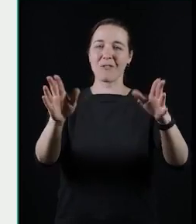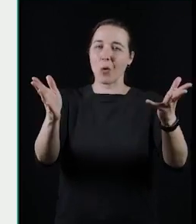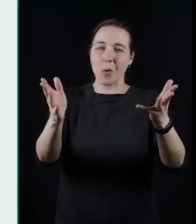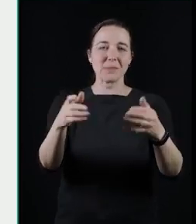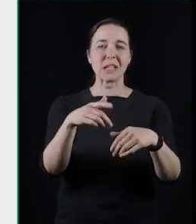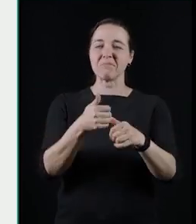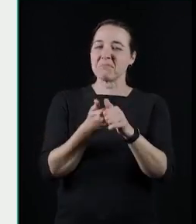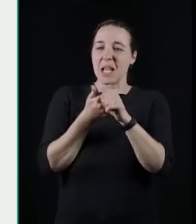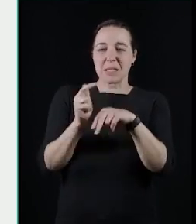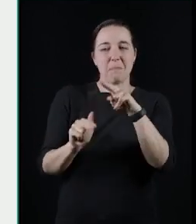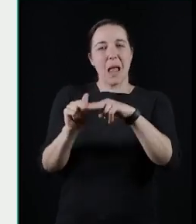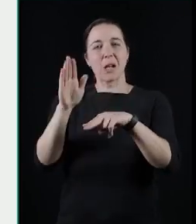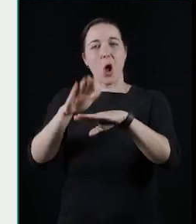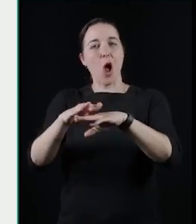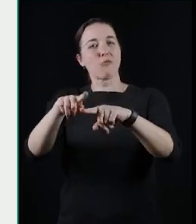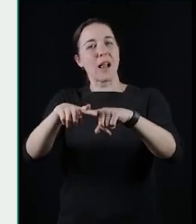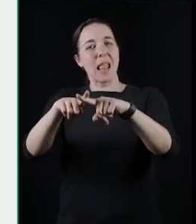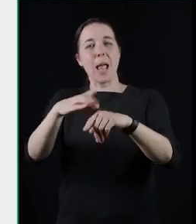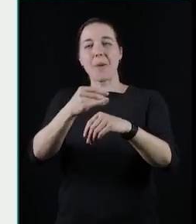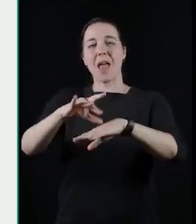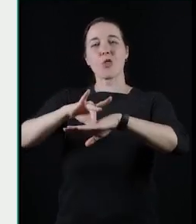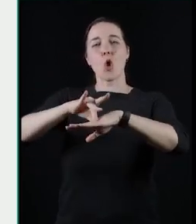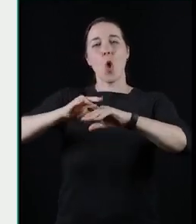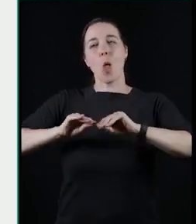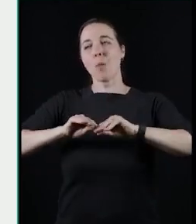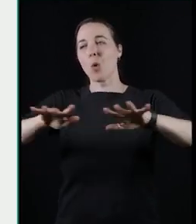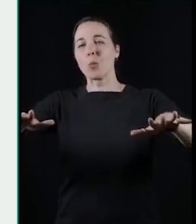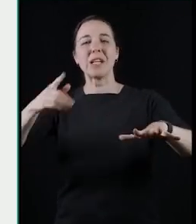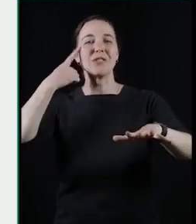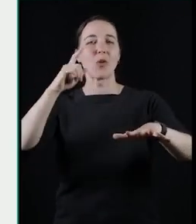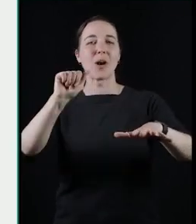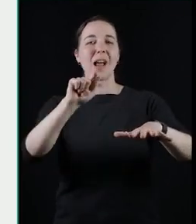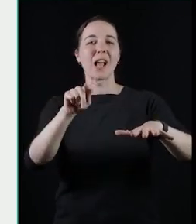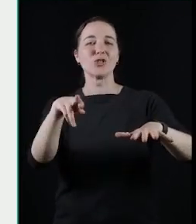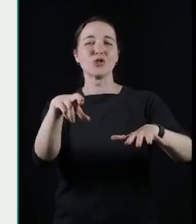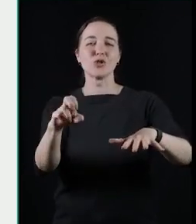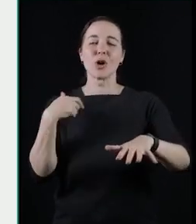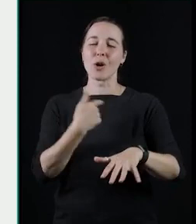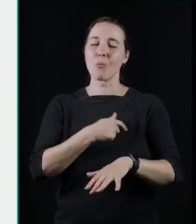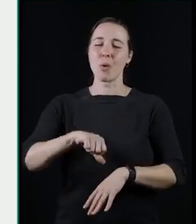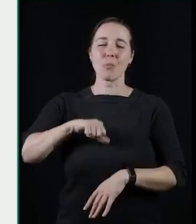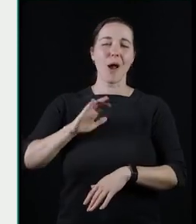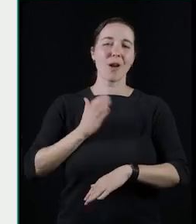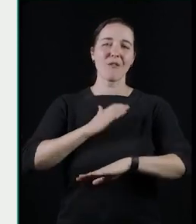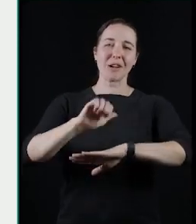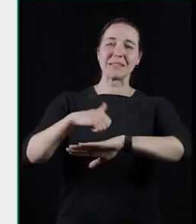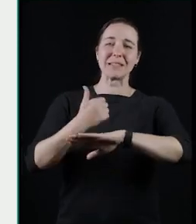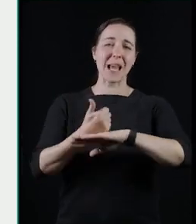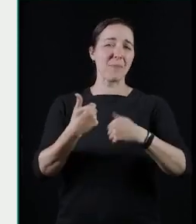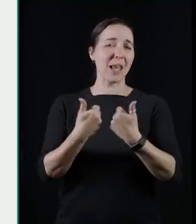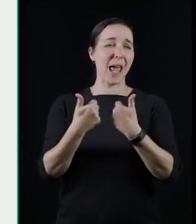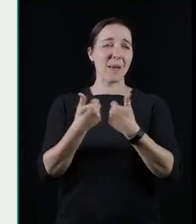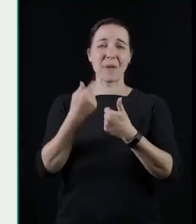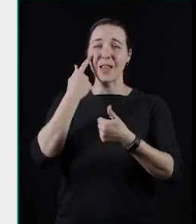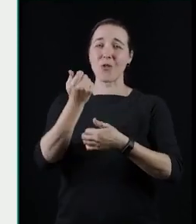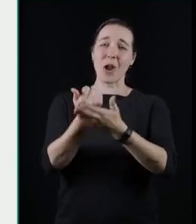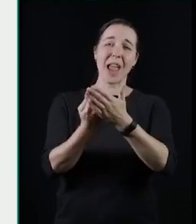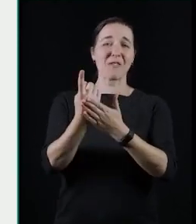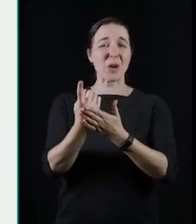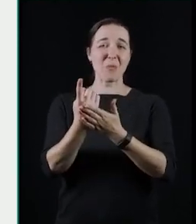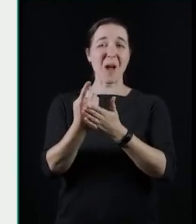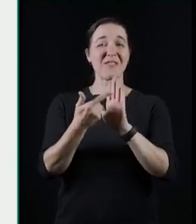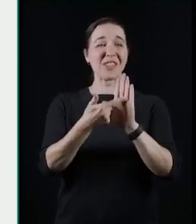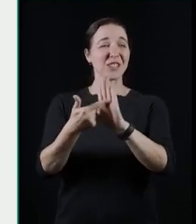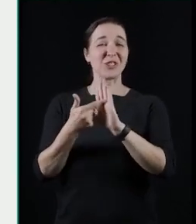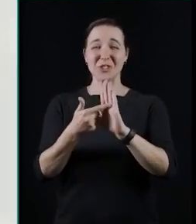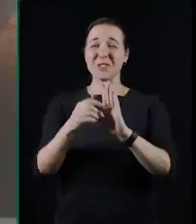on the reliability and global reach of Azure, and we're proud of our set of gaming for everyone features. So thank